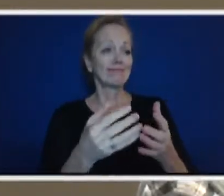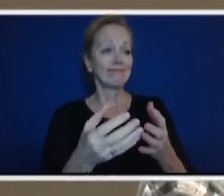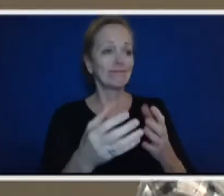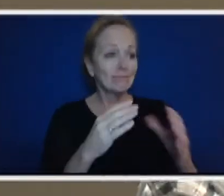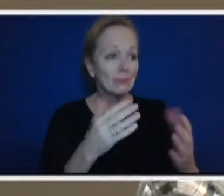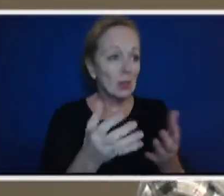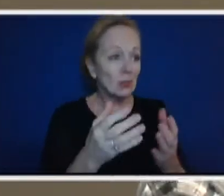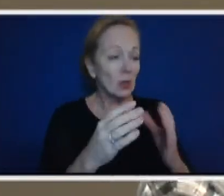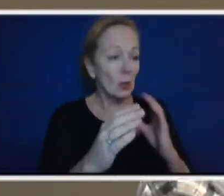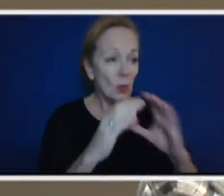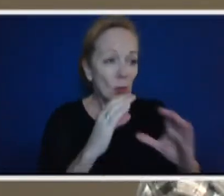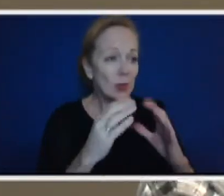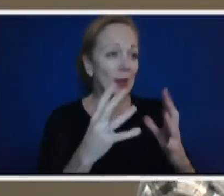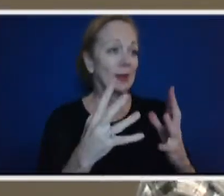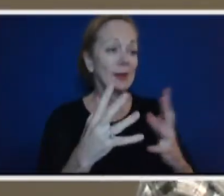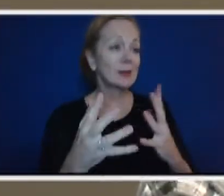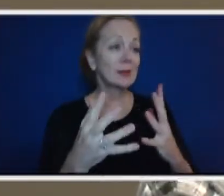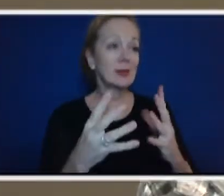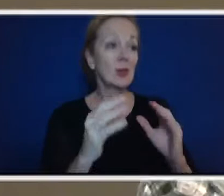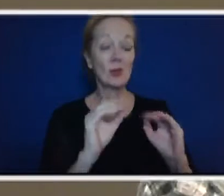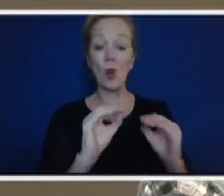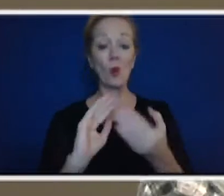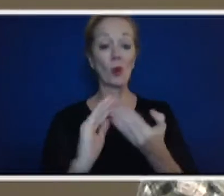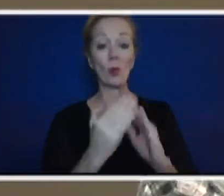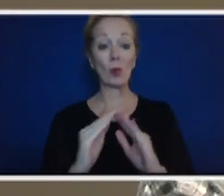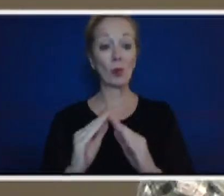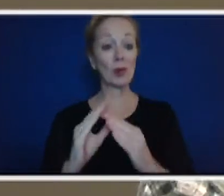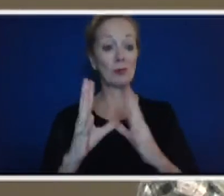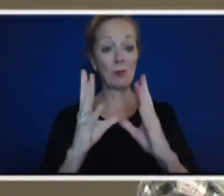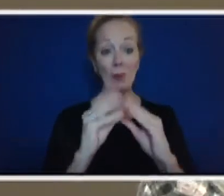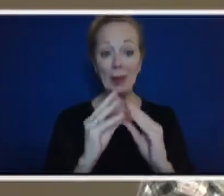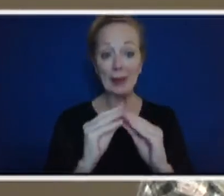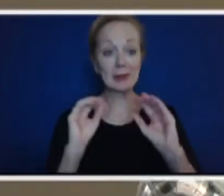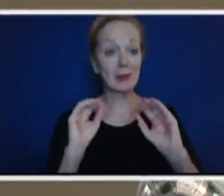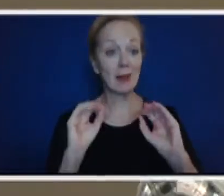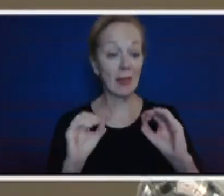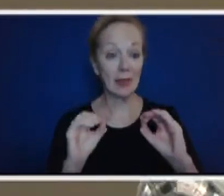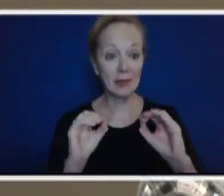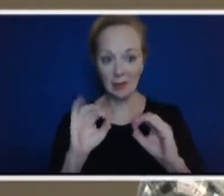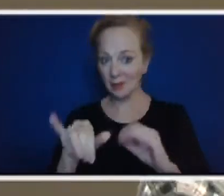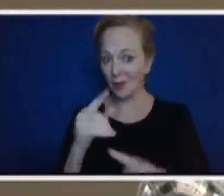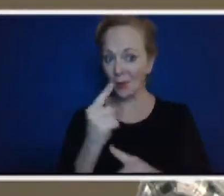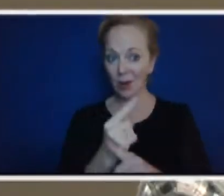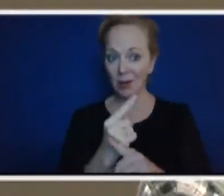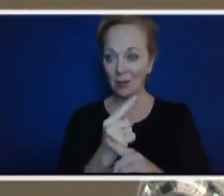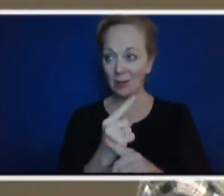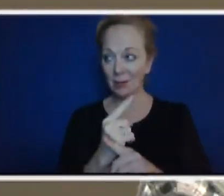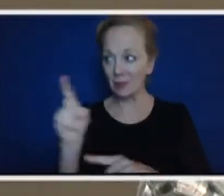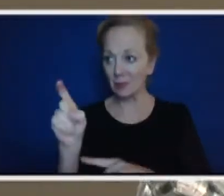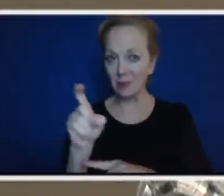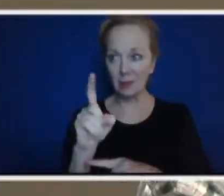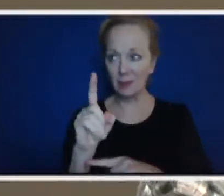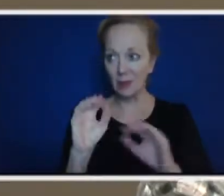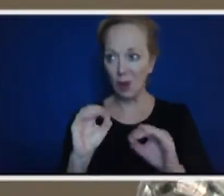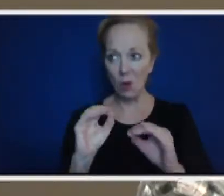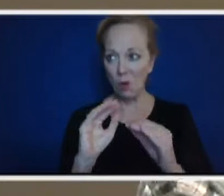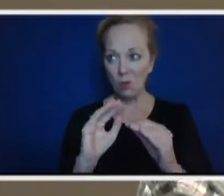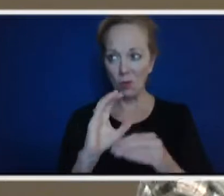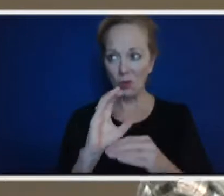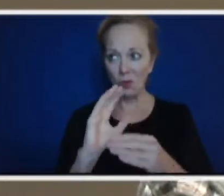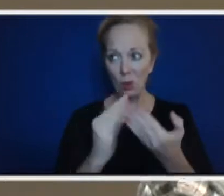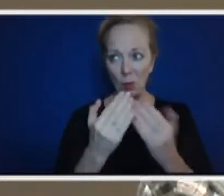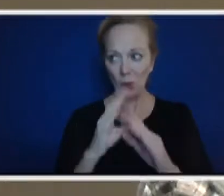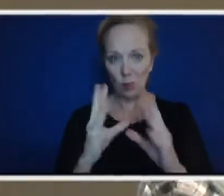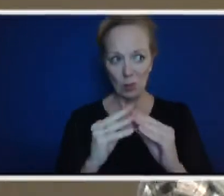So, and there were no community meetings at all. Is that right? There are no community meetings? There would So have, could they would you, have